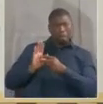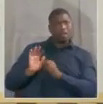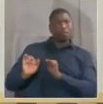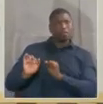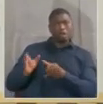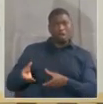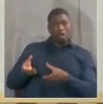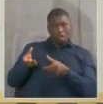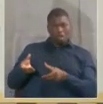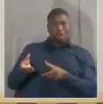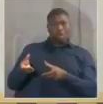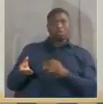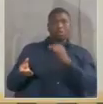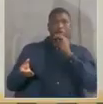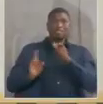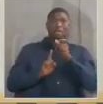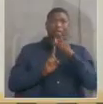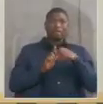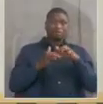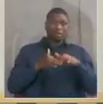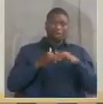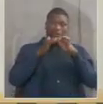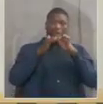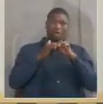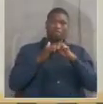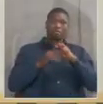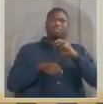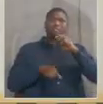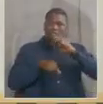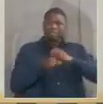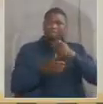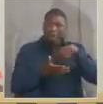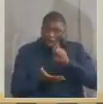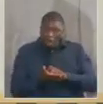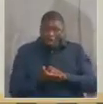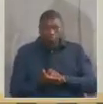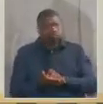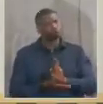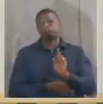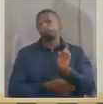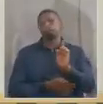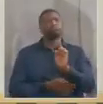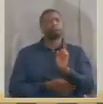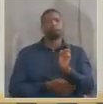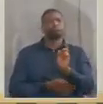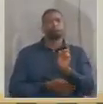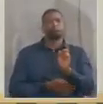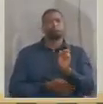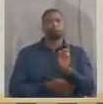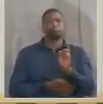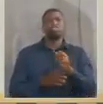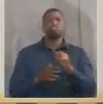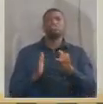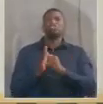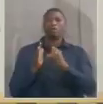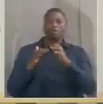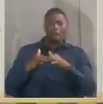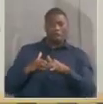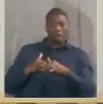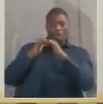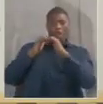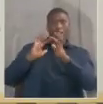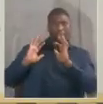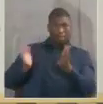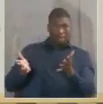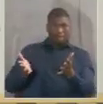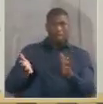will not have to attach the signature on the communication of the plan. You will only attach the